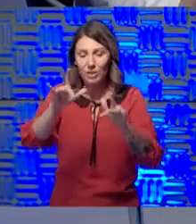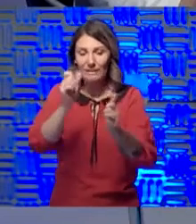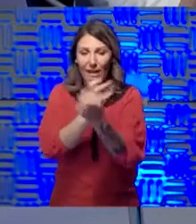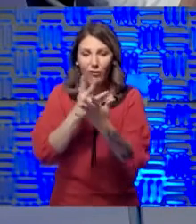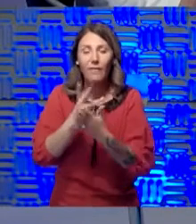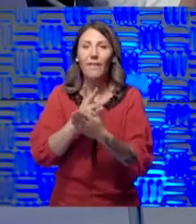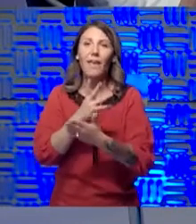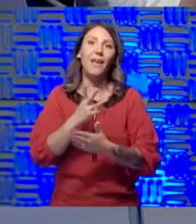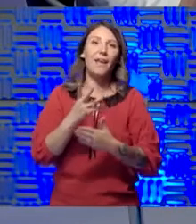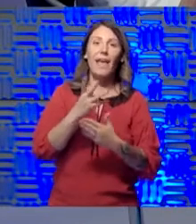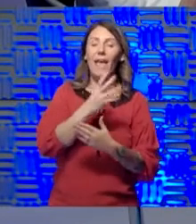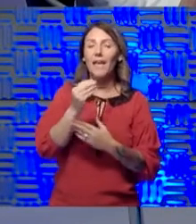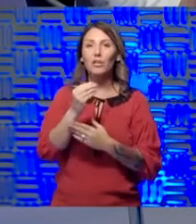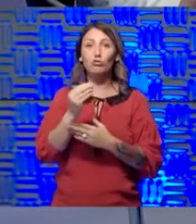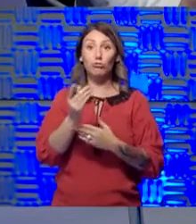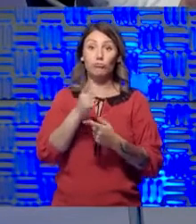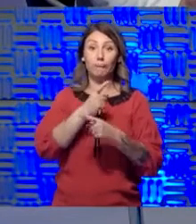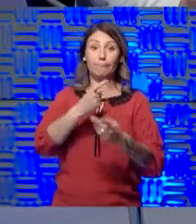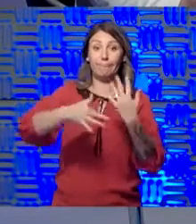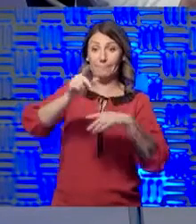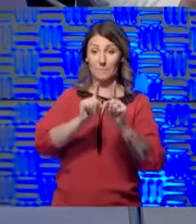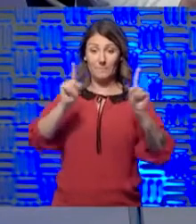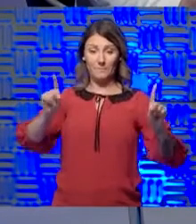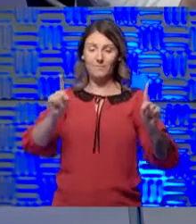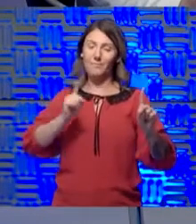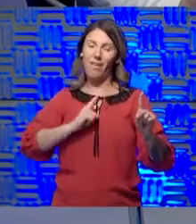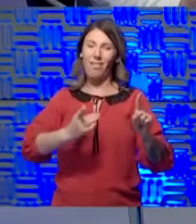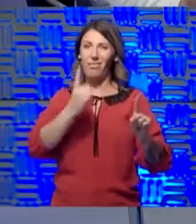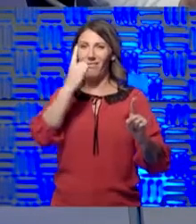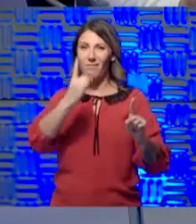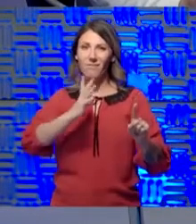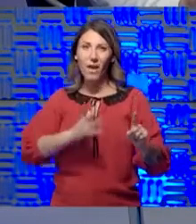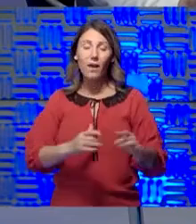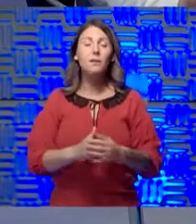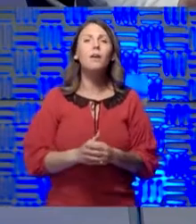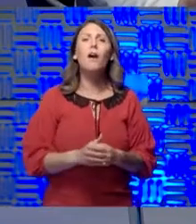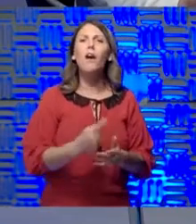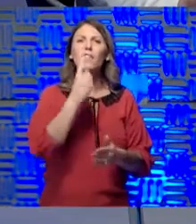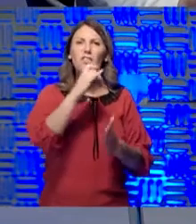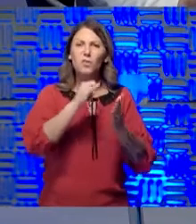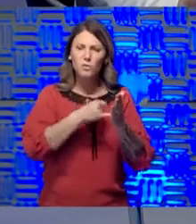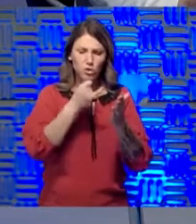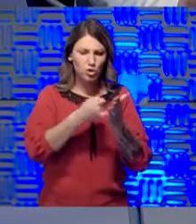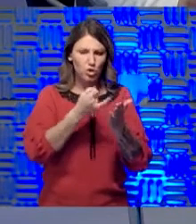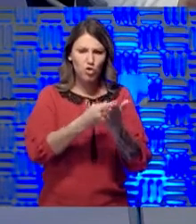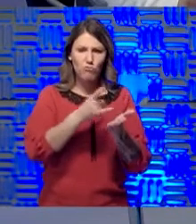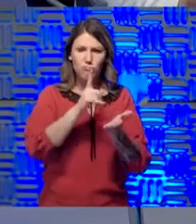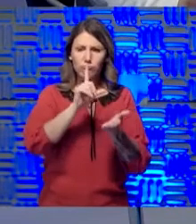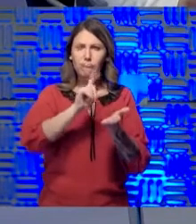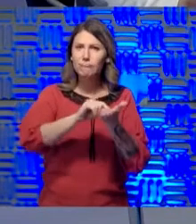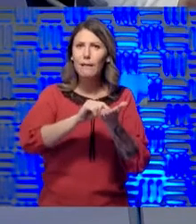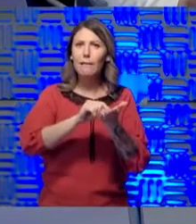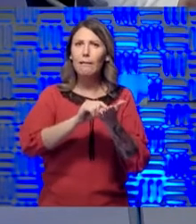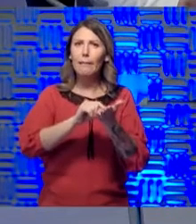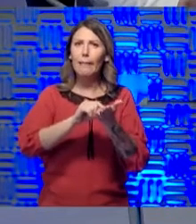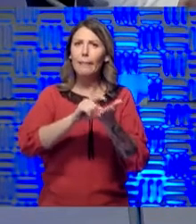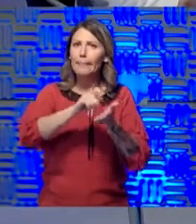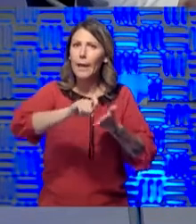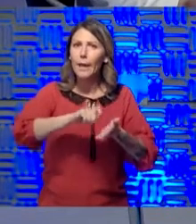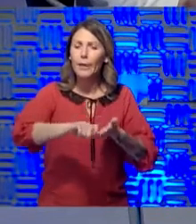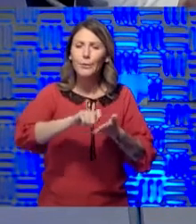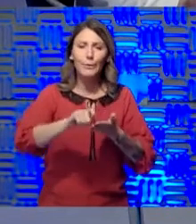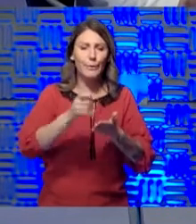other thing, I believe it's in the New England Journal of Medicine, there's a letter to the editor coming out today about stuff hanging in the air. But